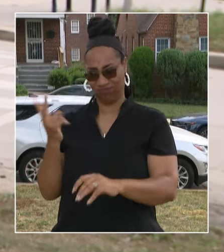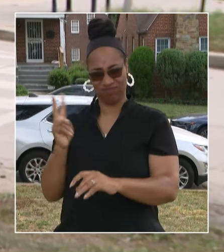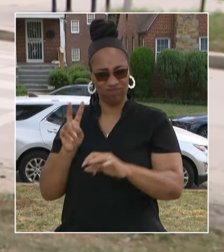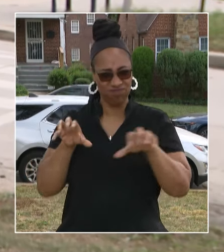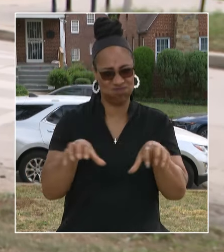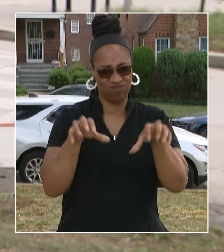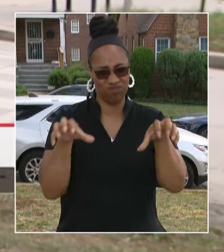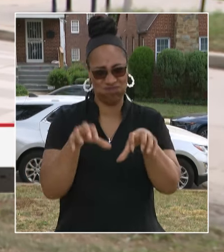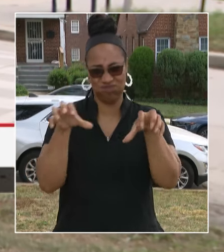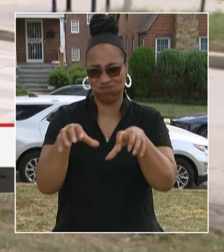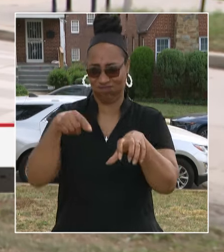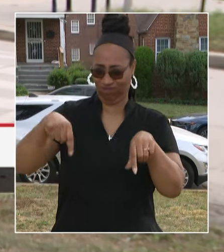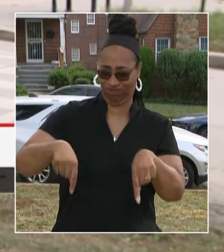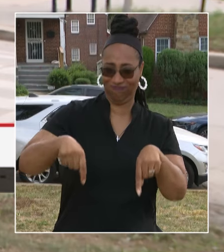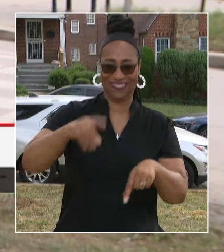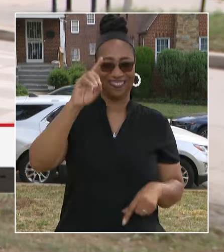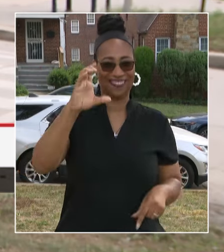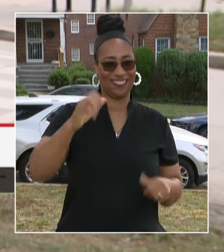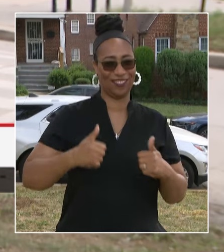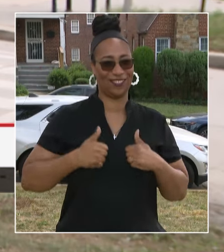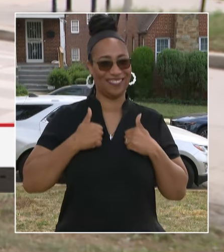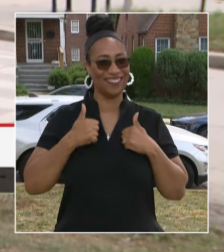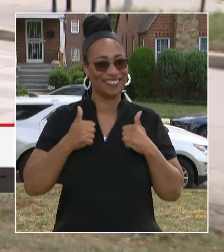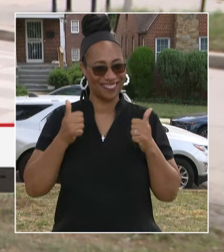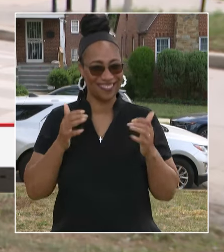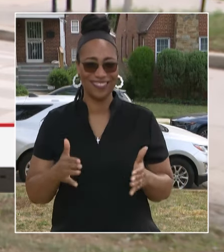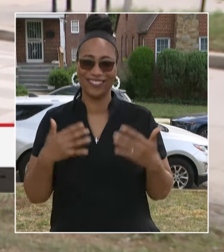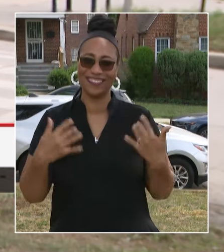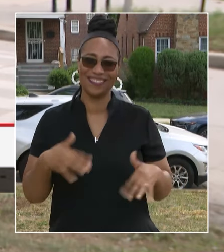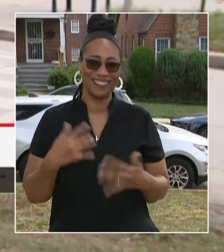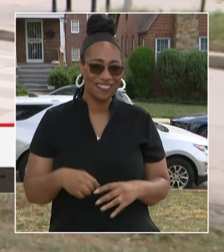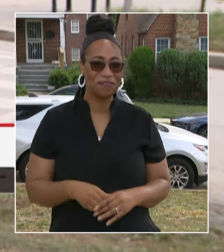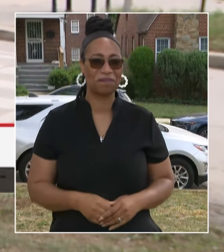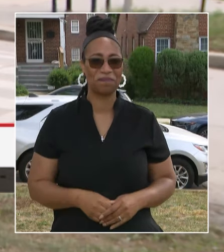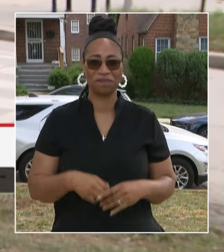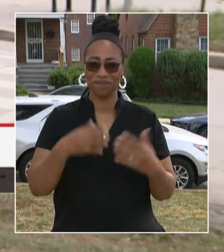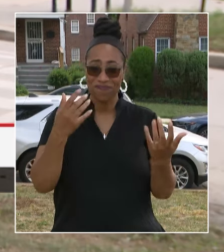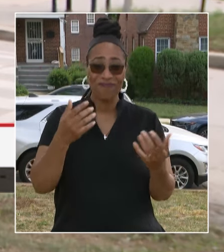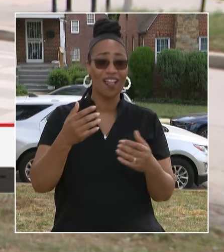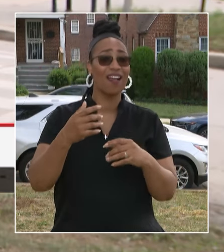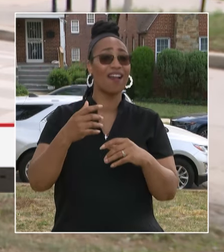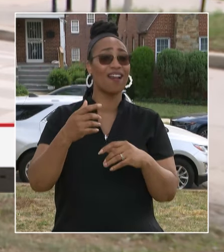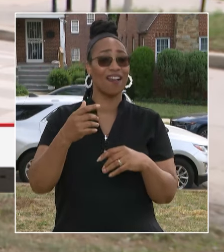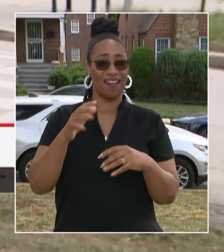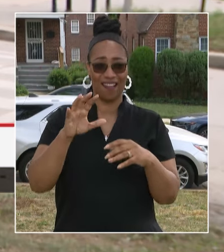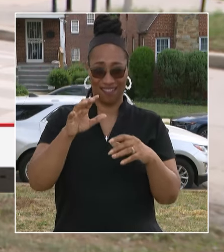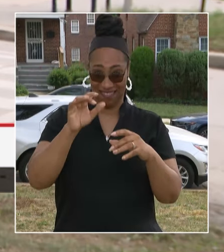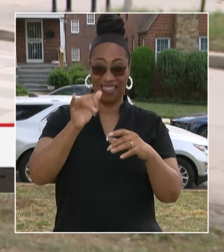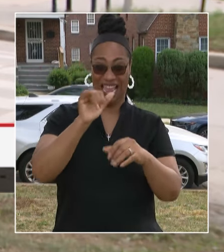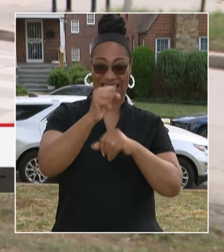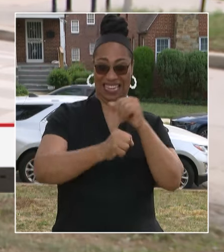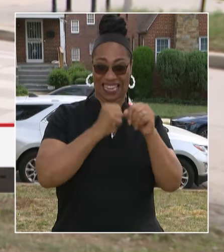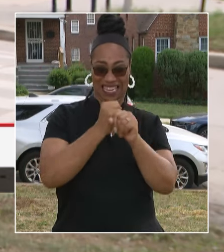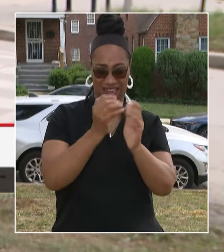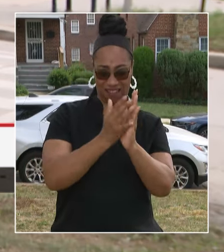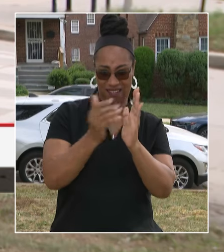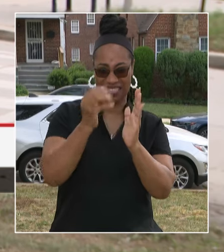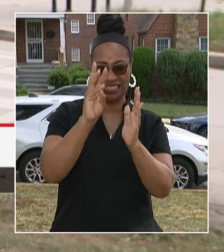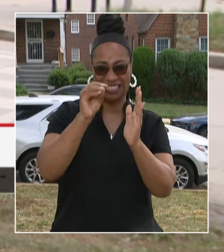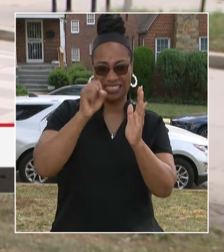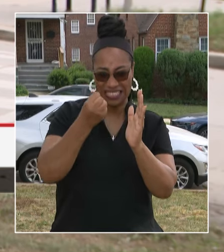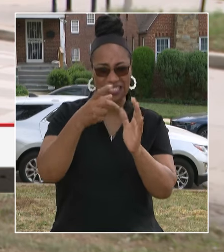1960s, the couple produced and directed a television show on WOOC TV Channel 14 featuring local talent. William R.